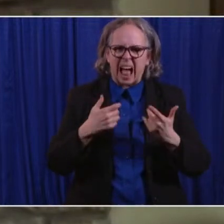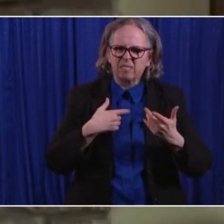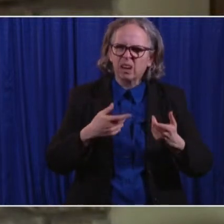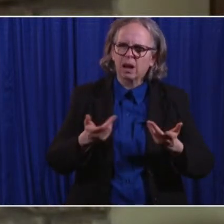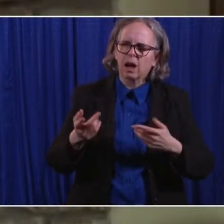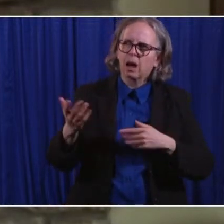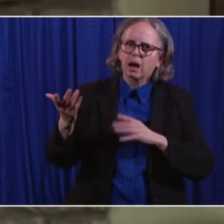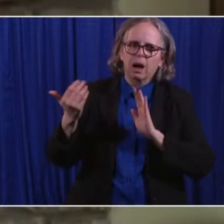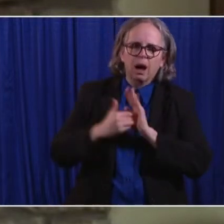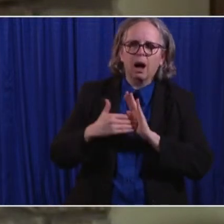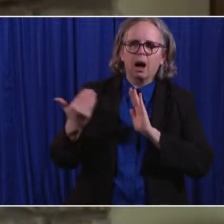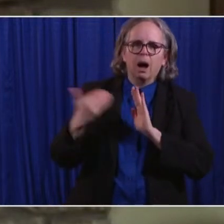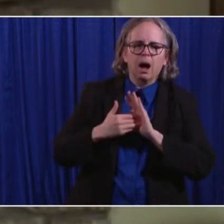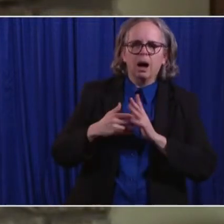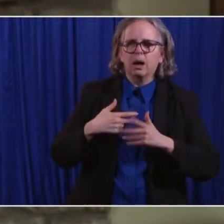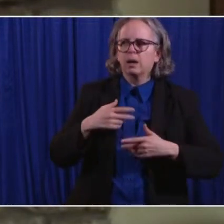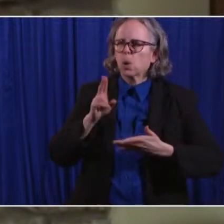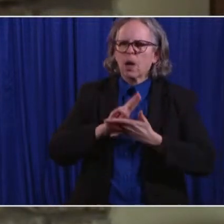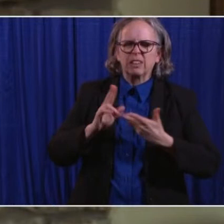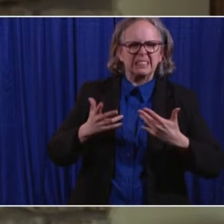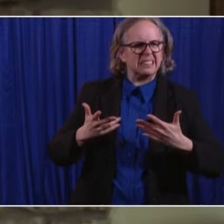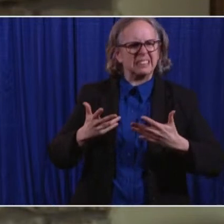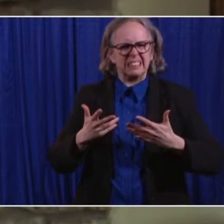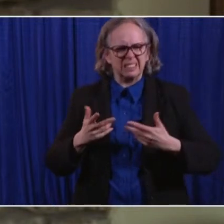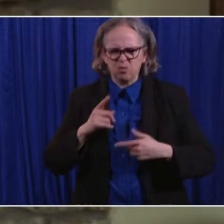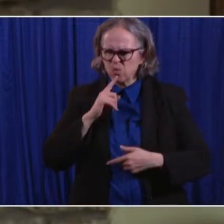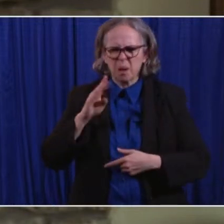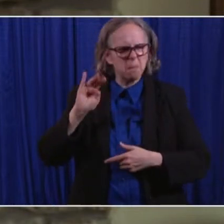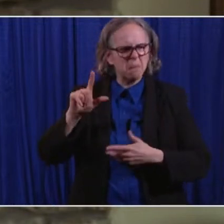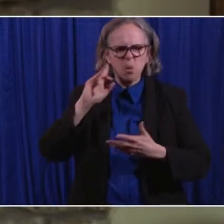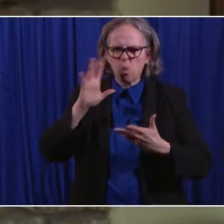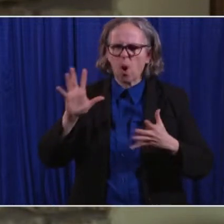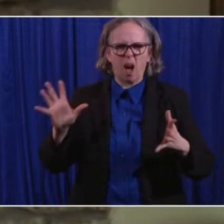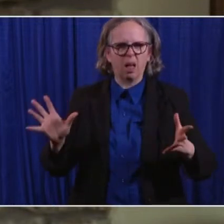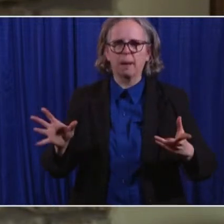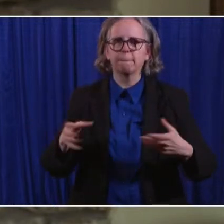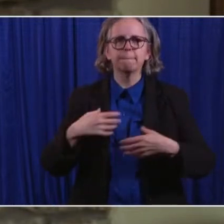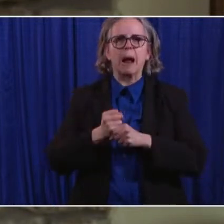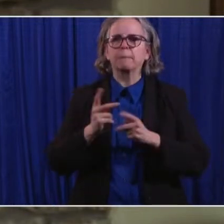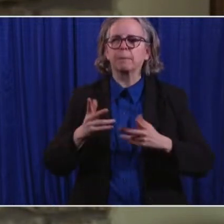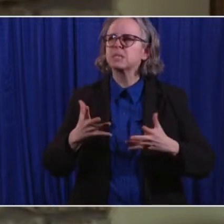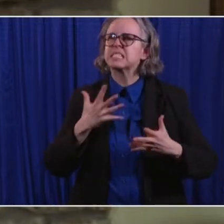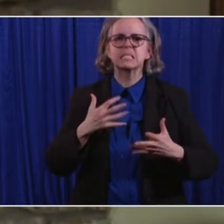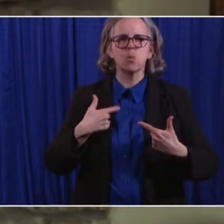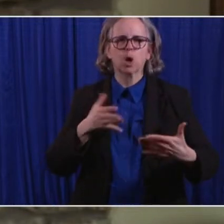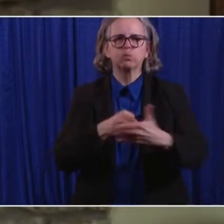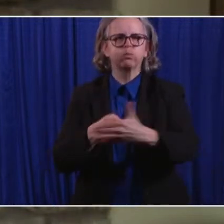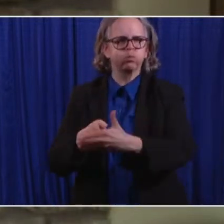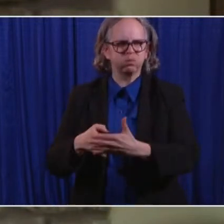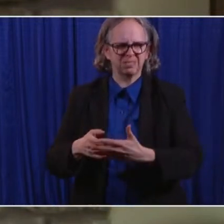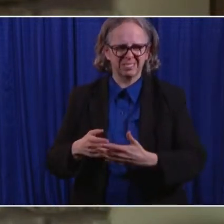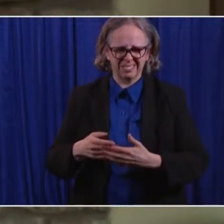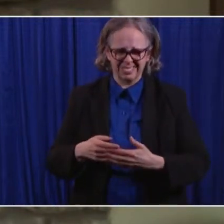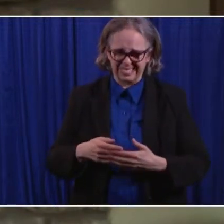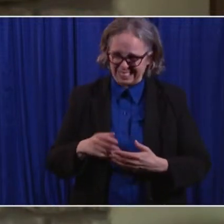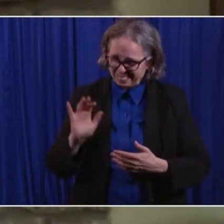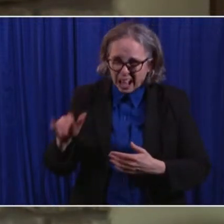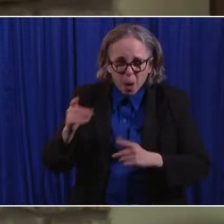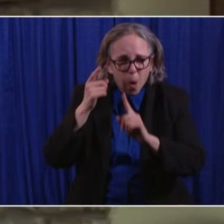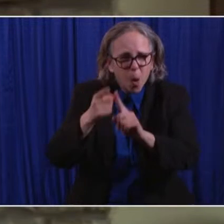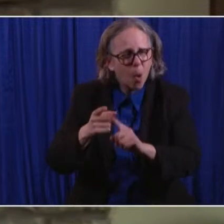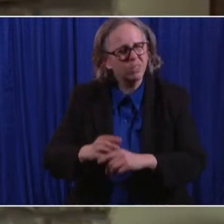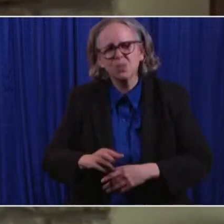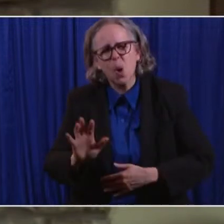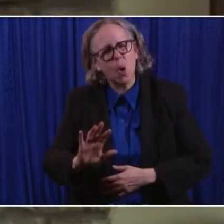a bill that encourages frivolous lawsuits. And I know that that's not something this General Assembly is interested in doing. And